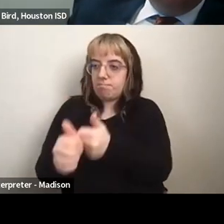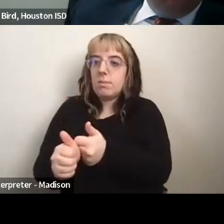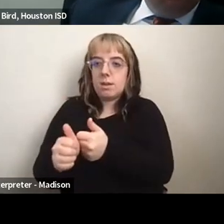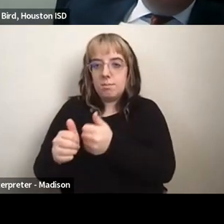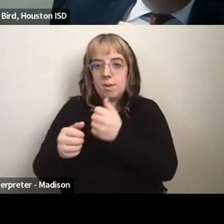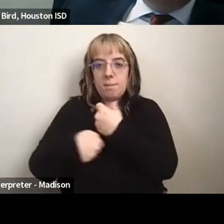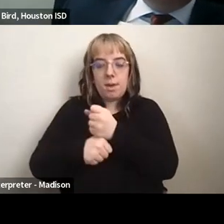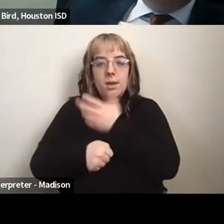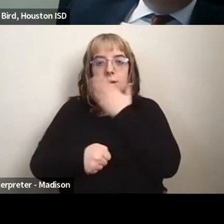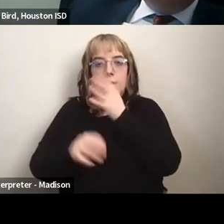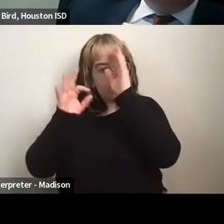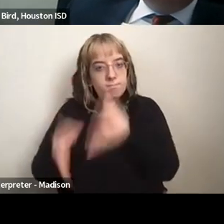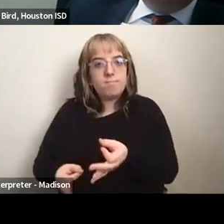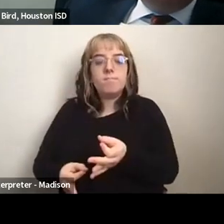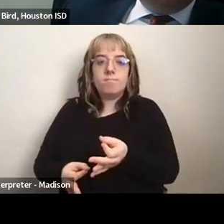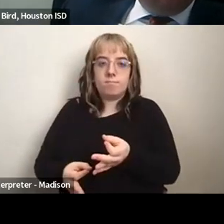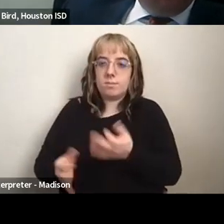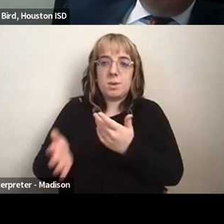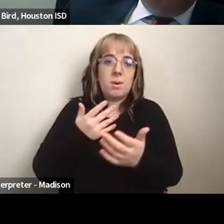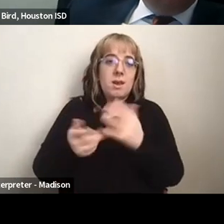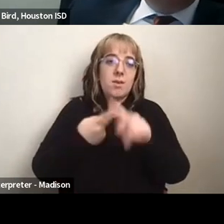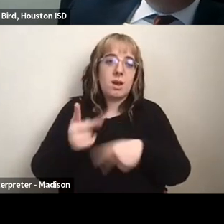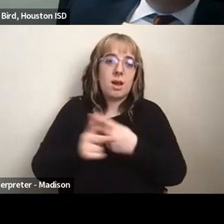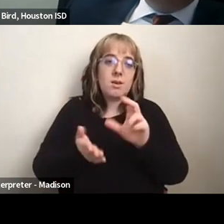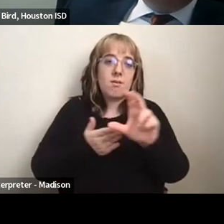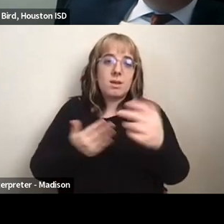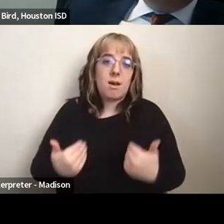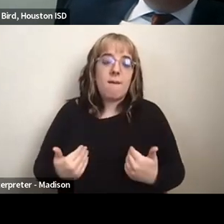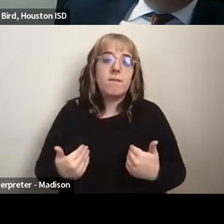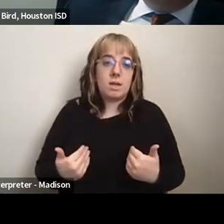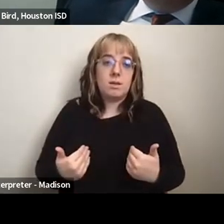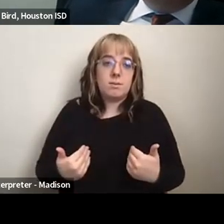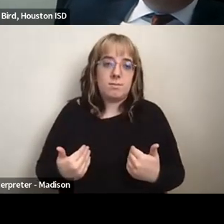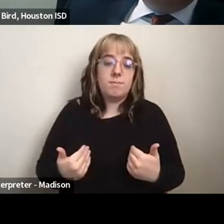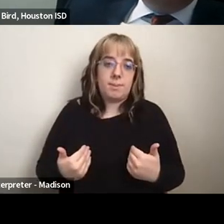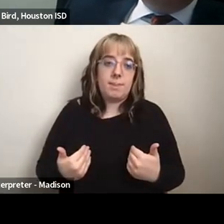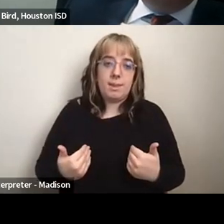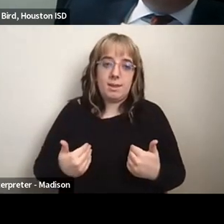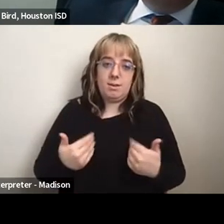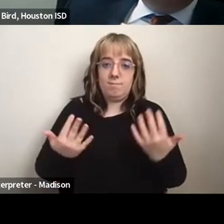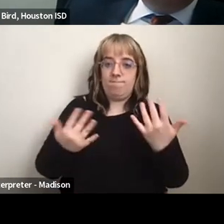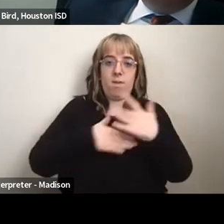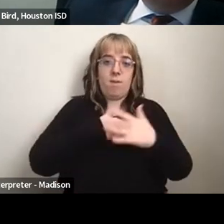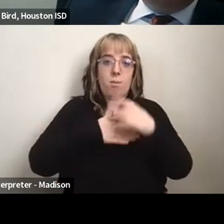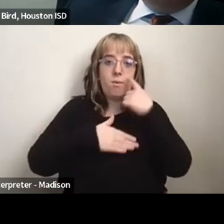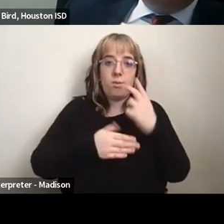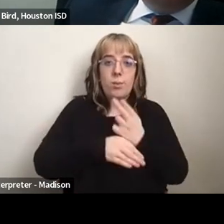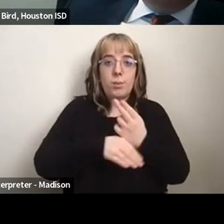decisions about whatever type of funding we may have at our fingertips.